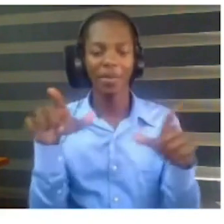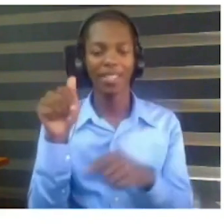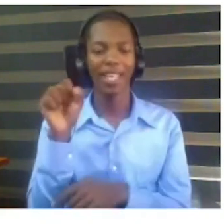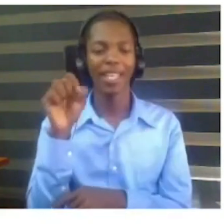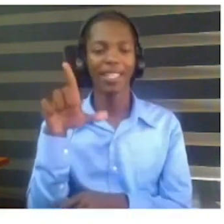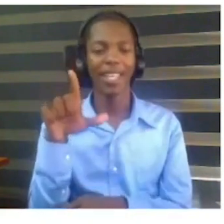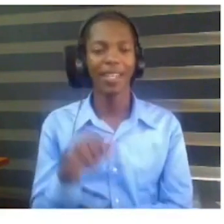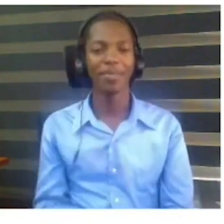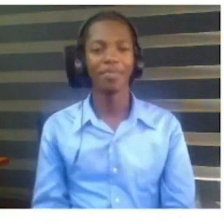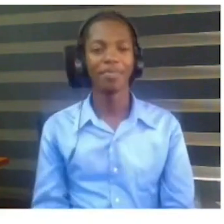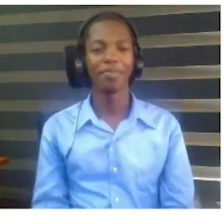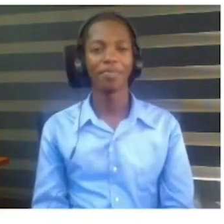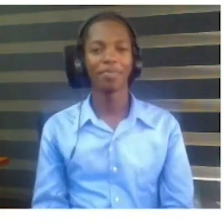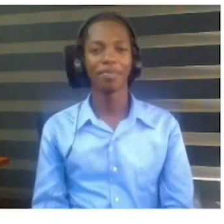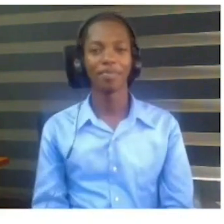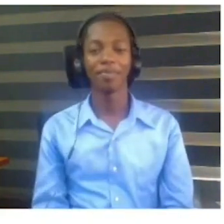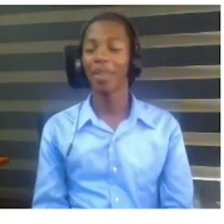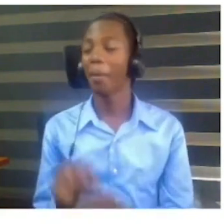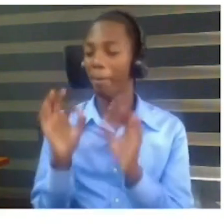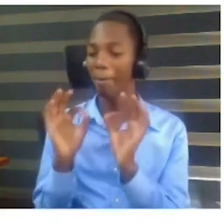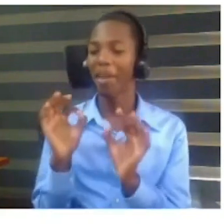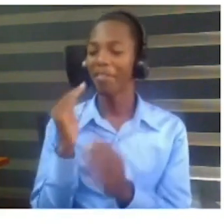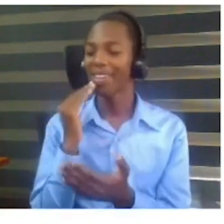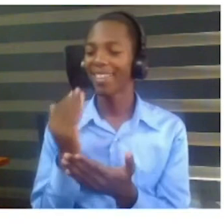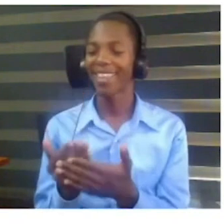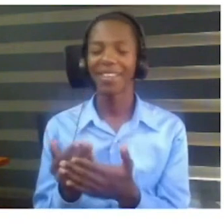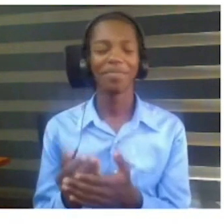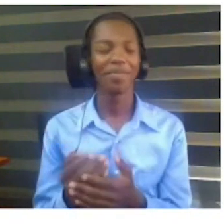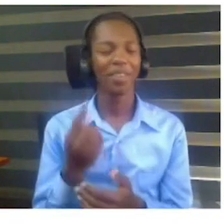Okay, perfect. Thank you. One more question is,